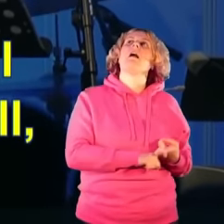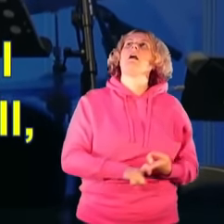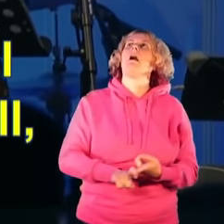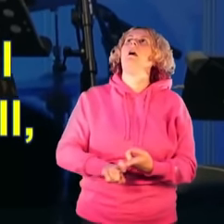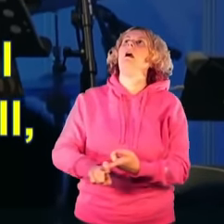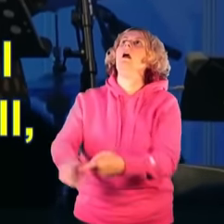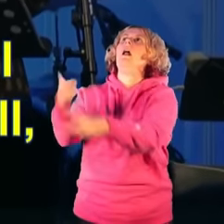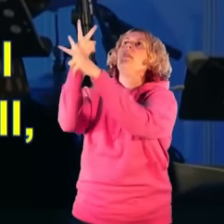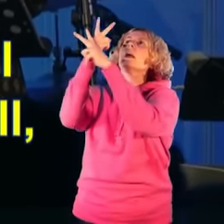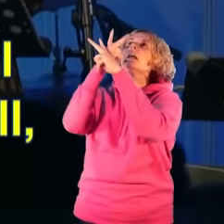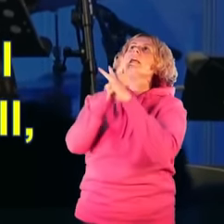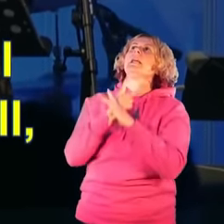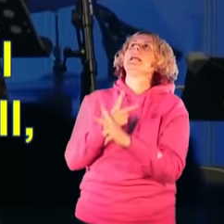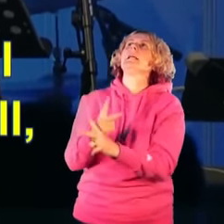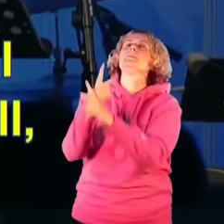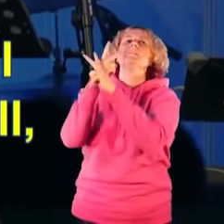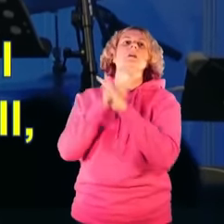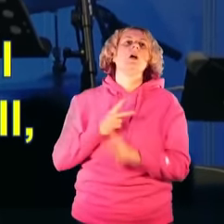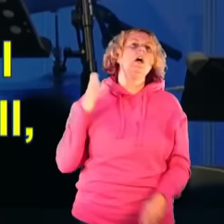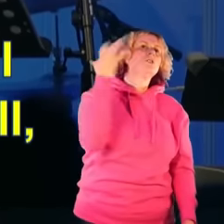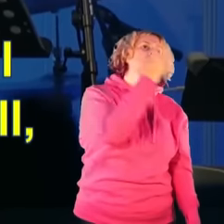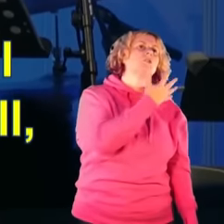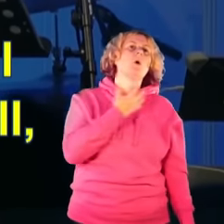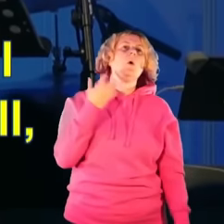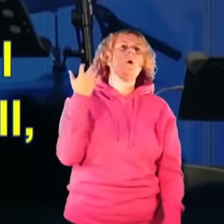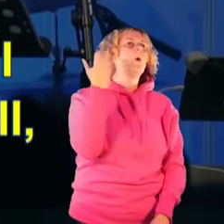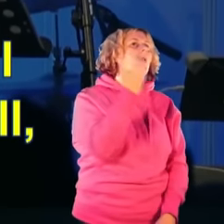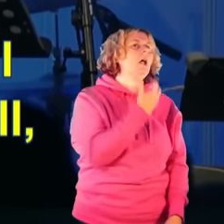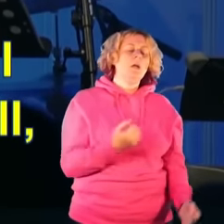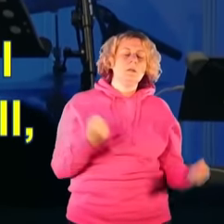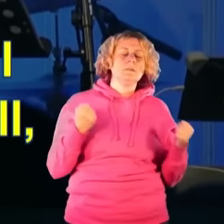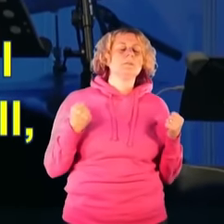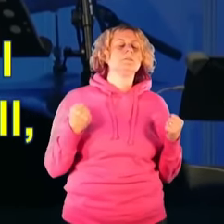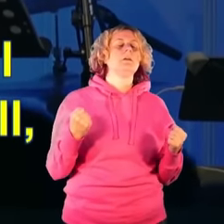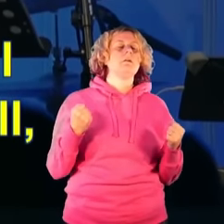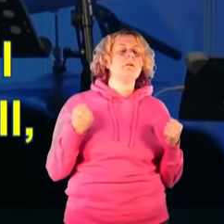Have an anchor that keeps the soul